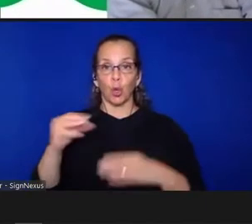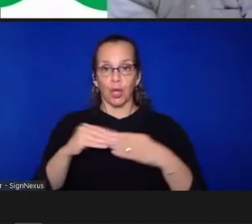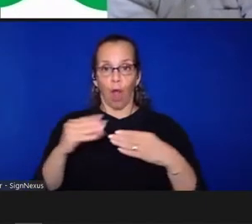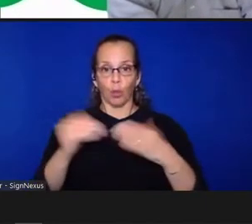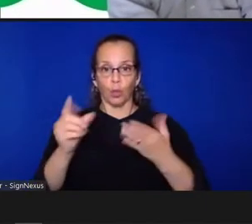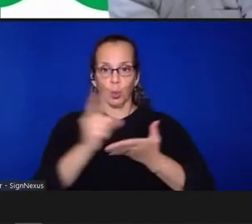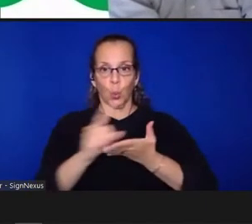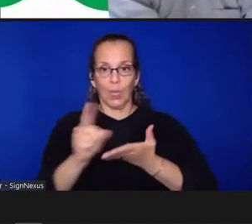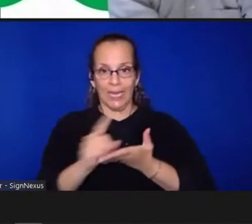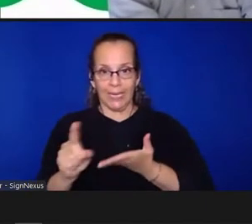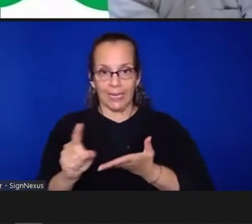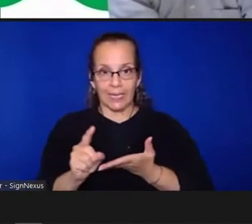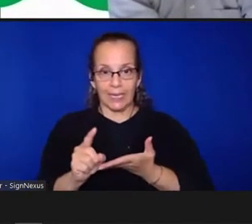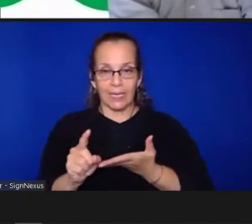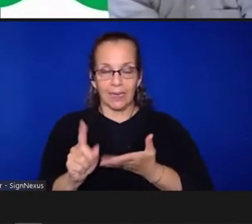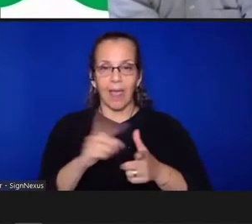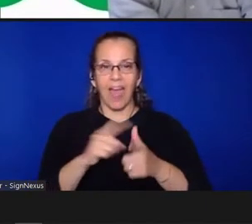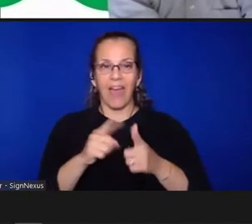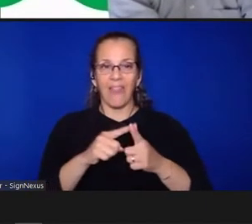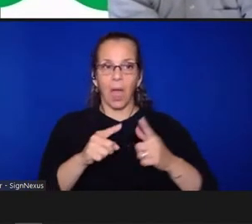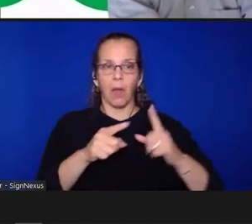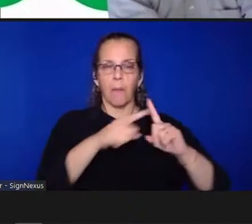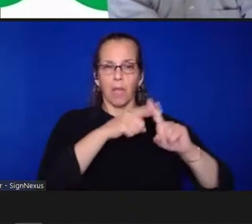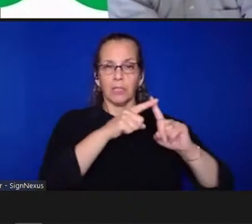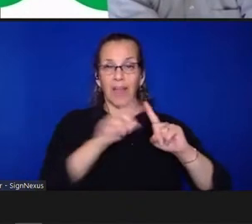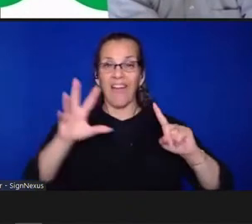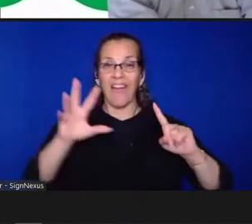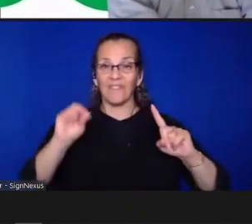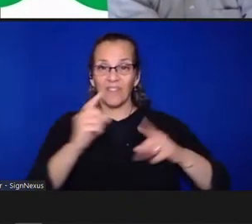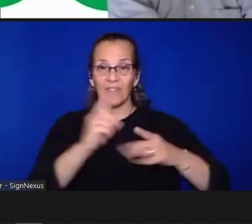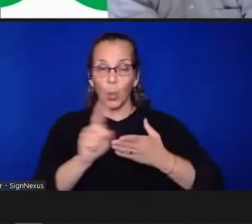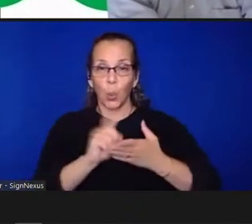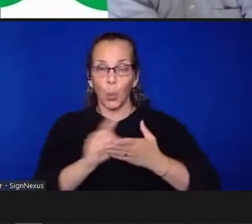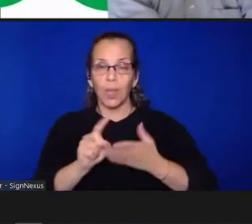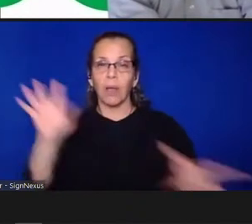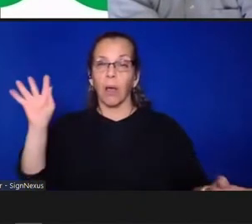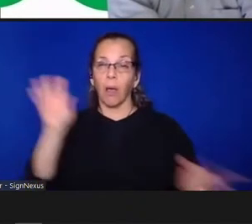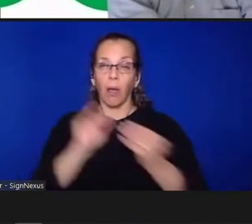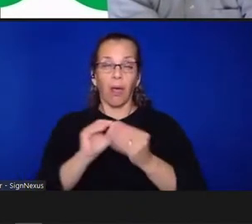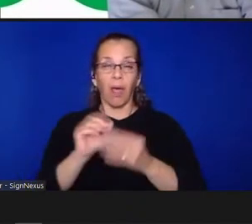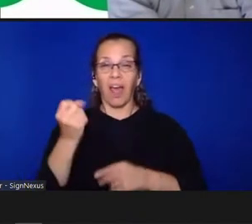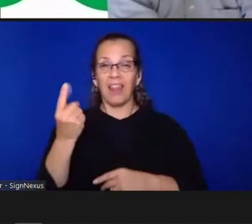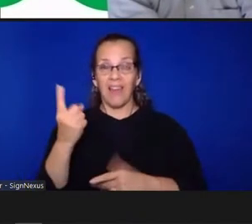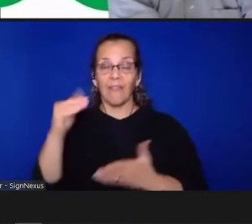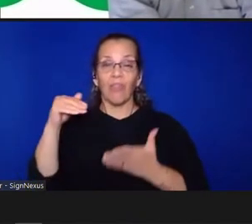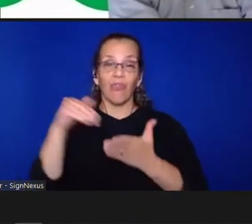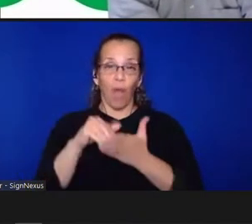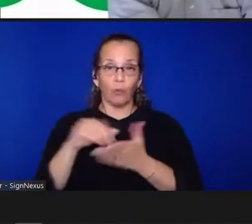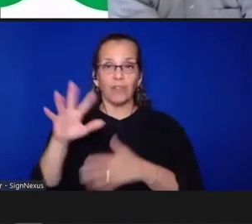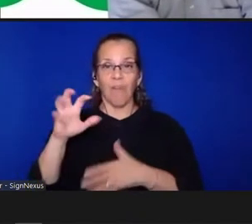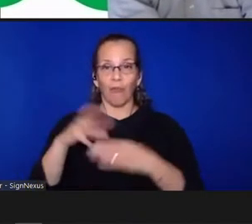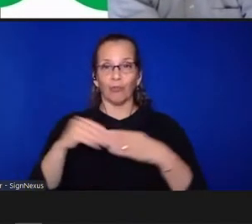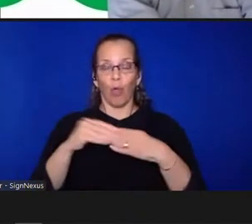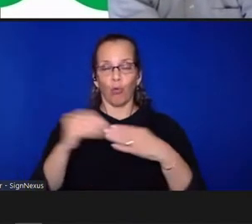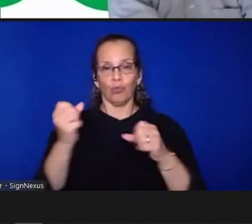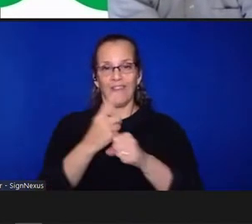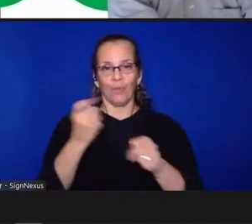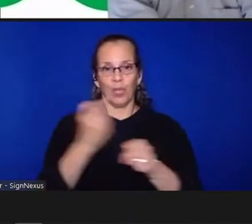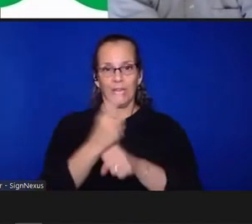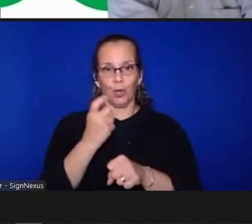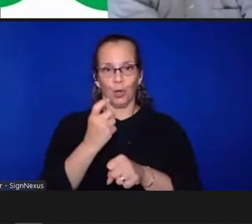week and then multiply by 50 weeks eleven thousand five hundred dollars a year we have already cut our